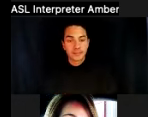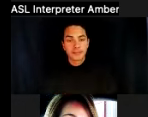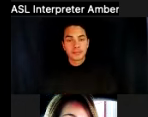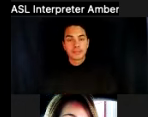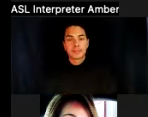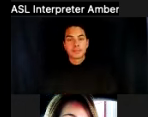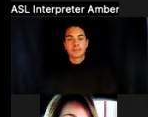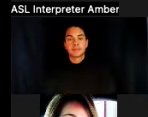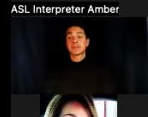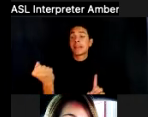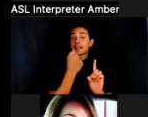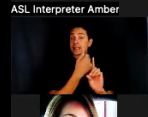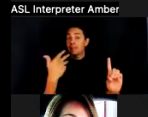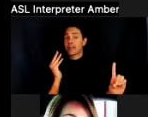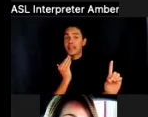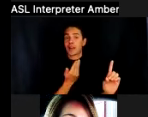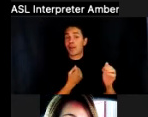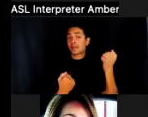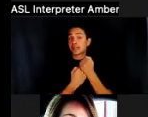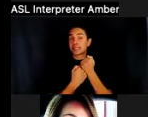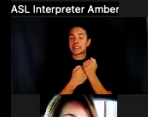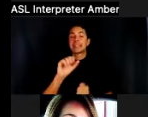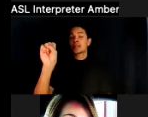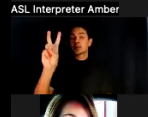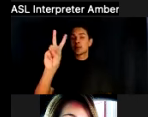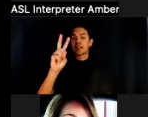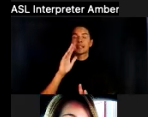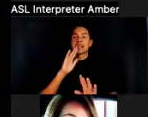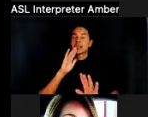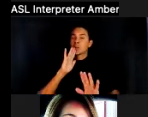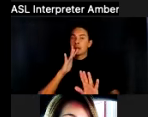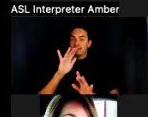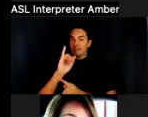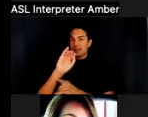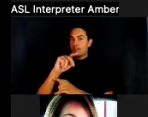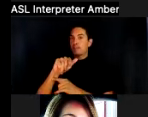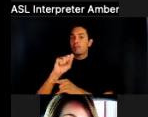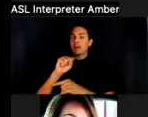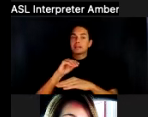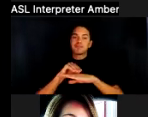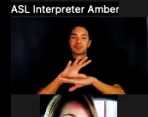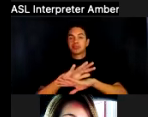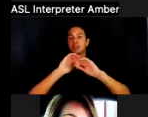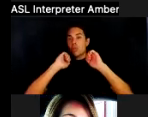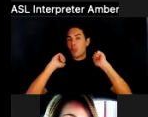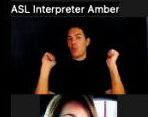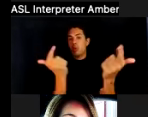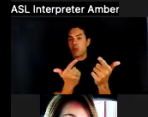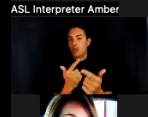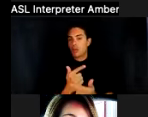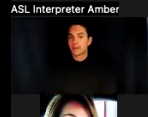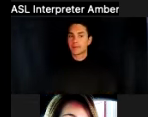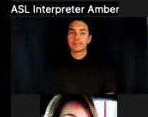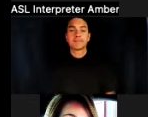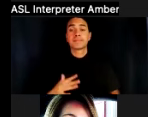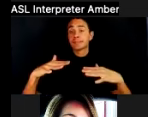And then expanding our advocacy, right? Sexual violence impacts all of us in some way. Again, like we talked about, and with our Indigenous values,